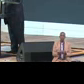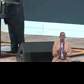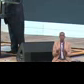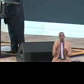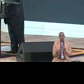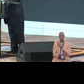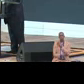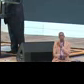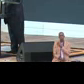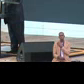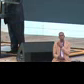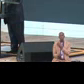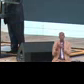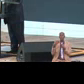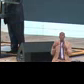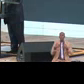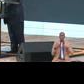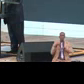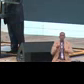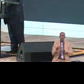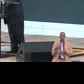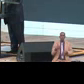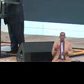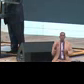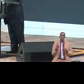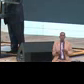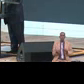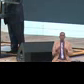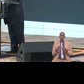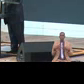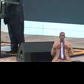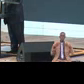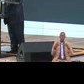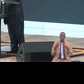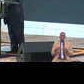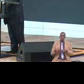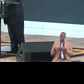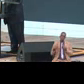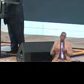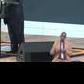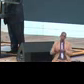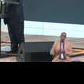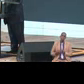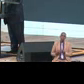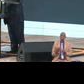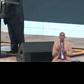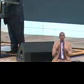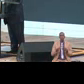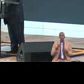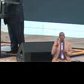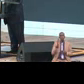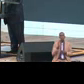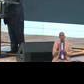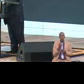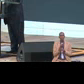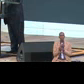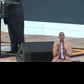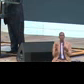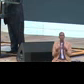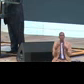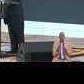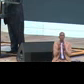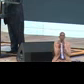the poor. He has sent me to heal the brokenhearted and to preach deliverance unto